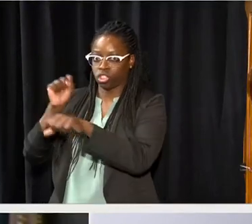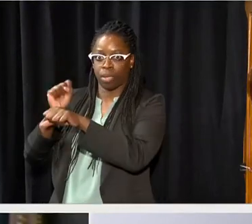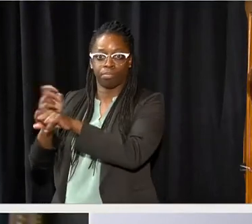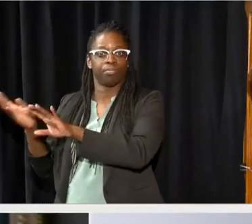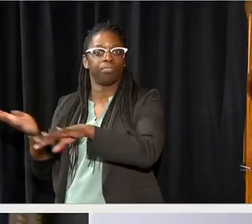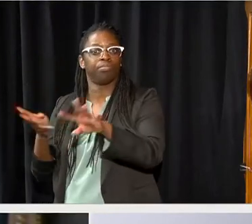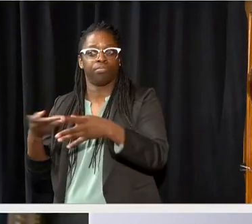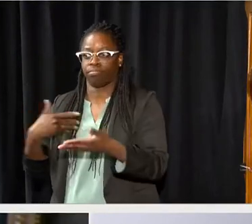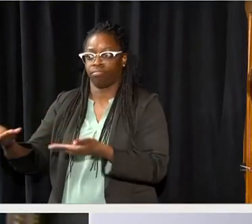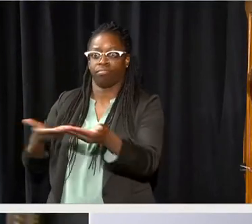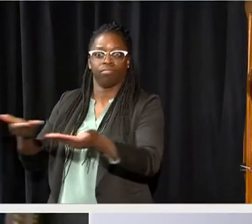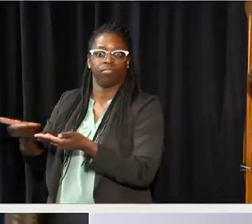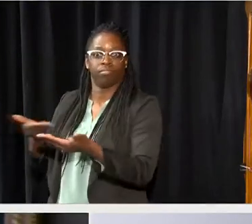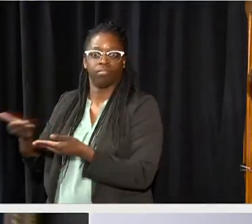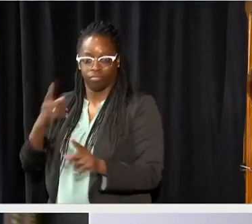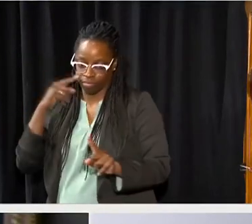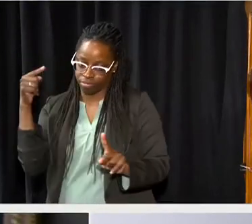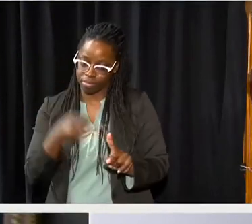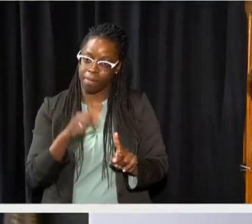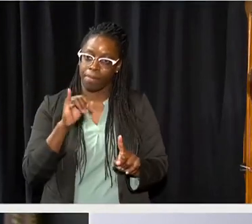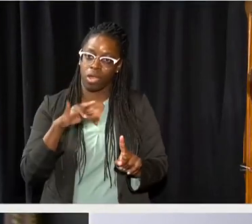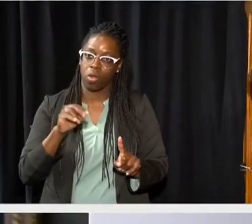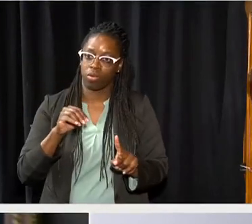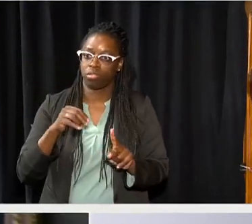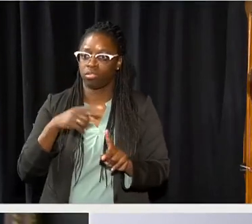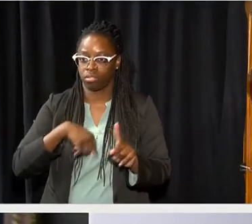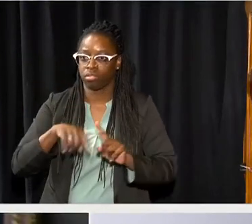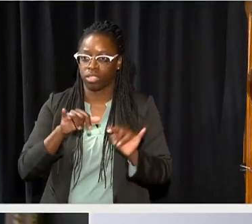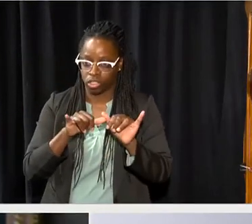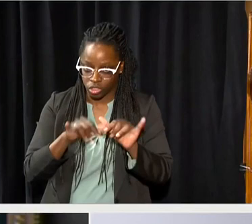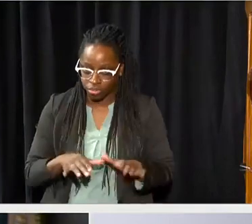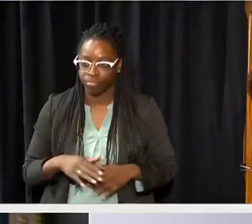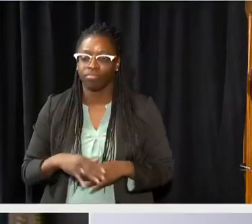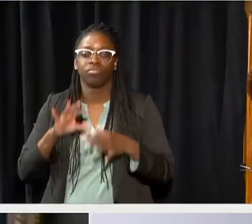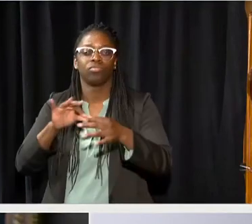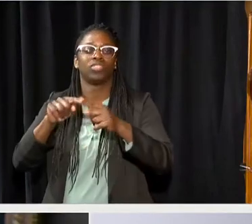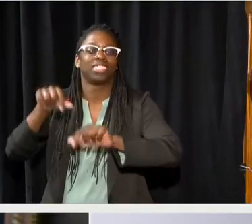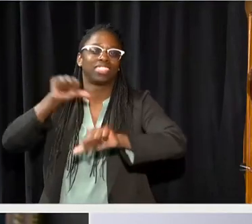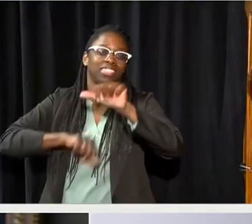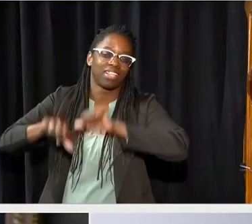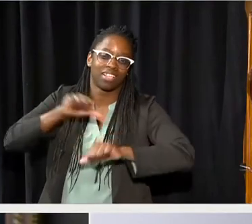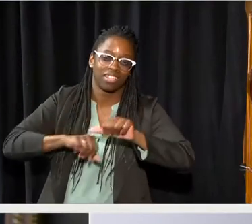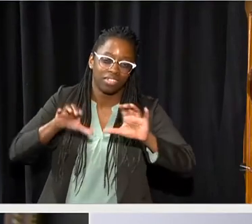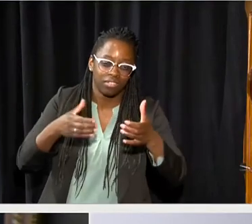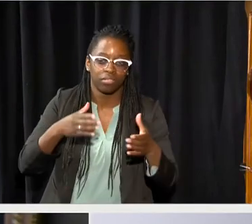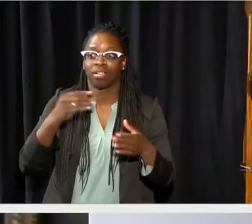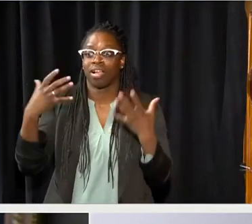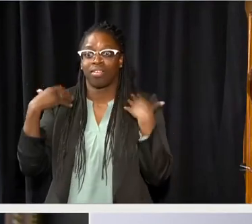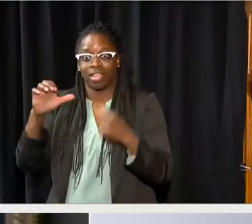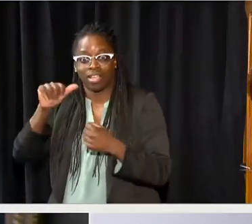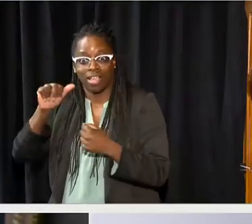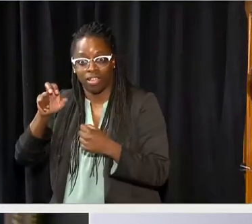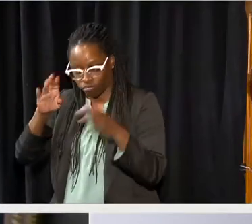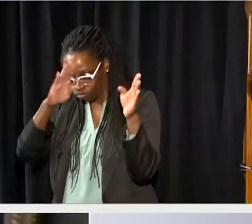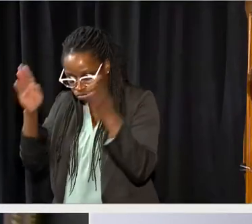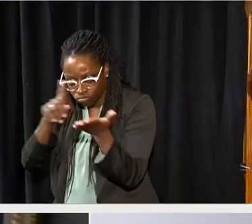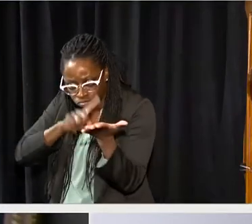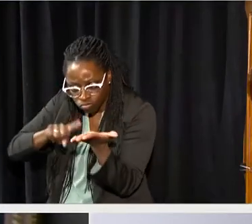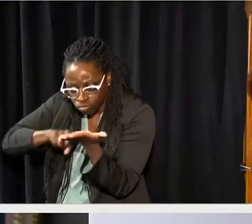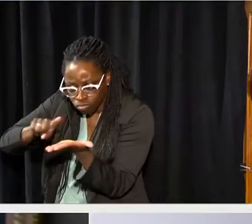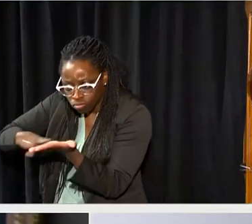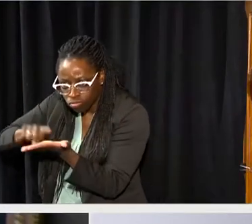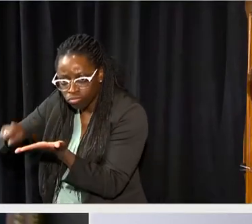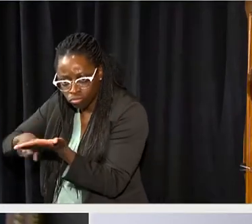state. We also worked with life science and healthcare leaders to pitch and win a national hub in